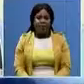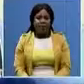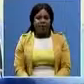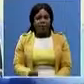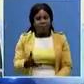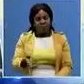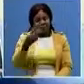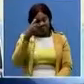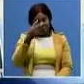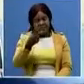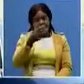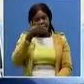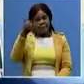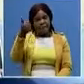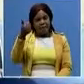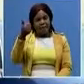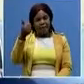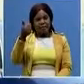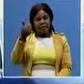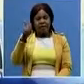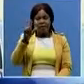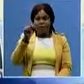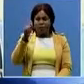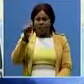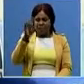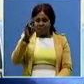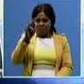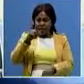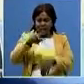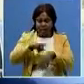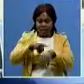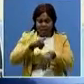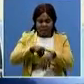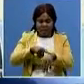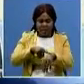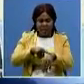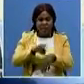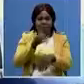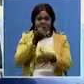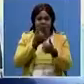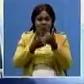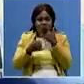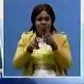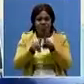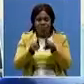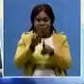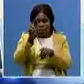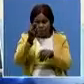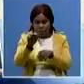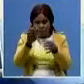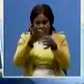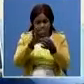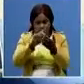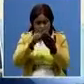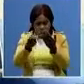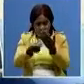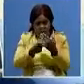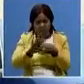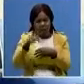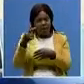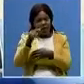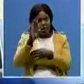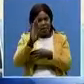guests, in 2017, during the initial phase and through the United Nations Joint Program on Gender-Based